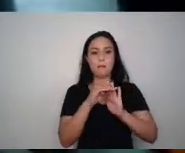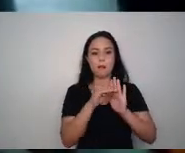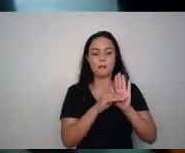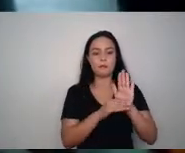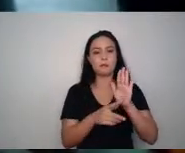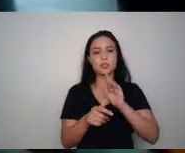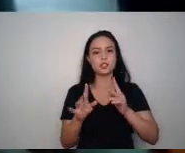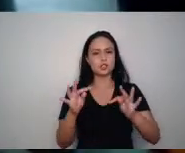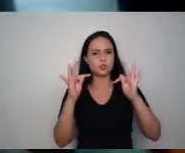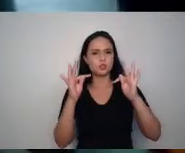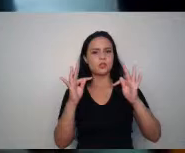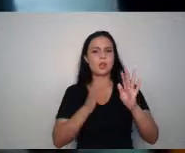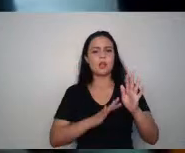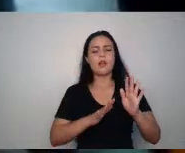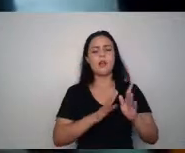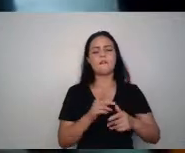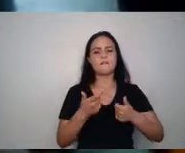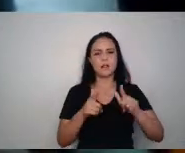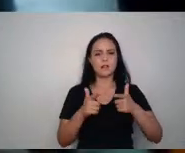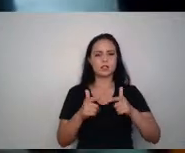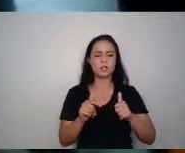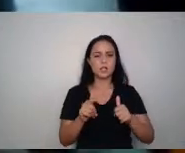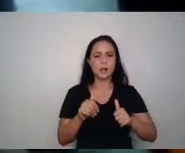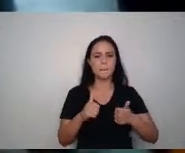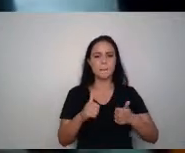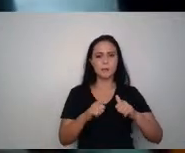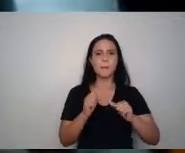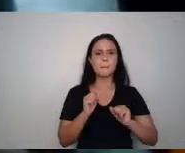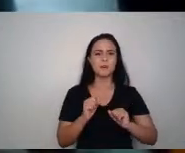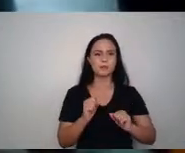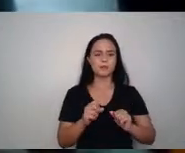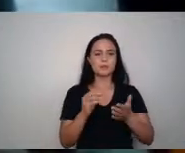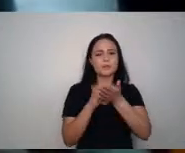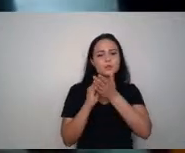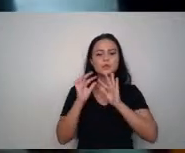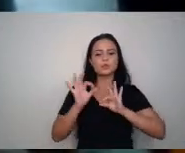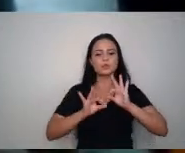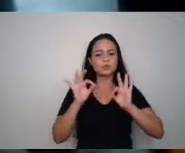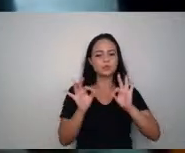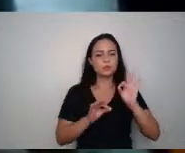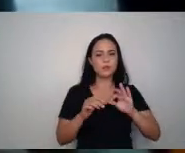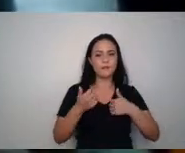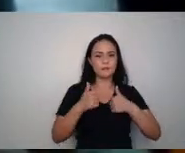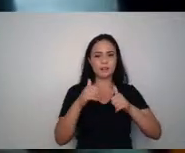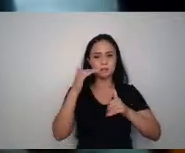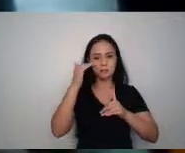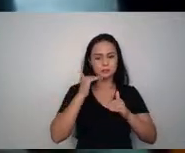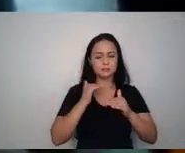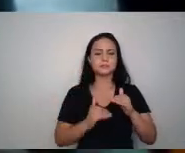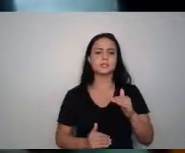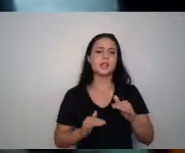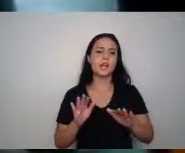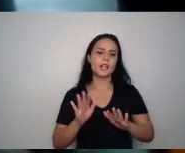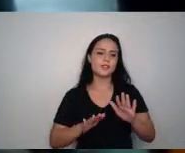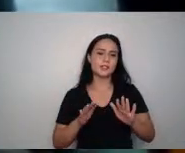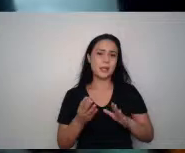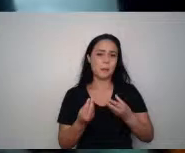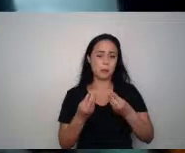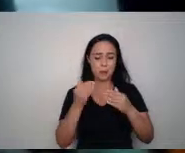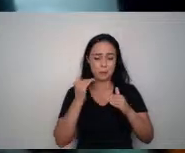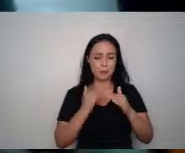people who work in digital platforms, and they can be extremely unfair